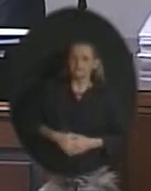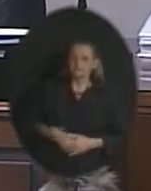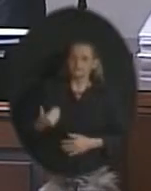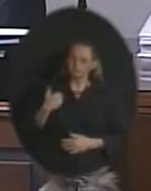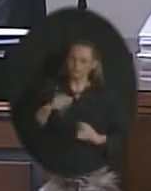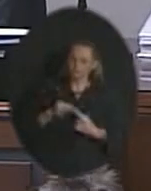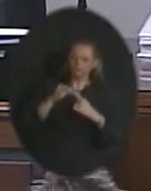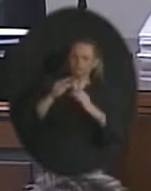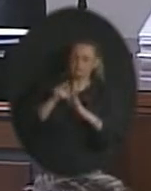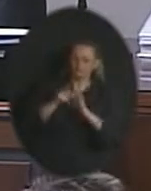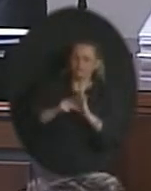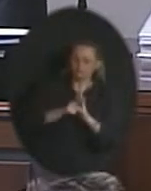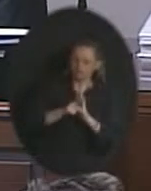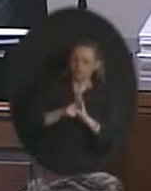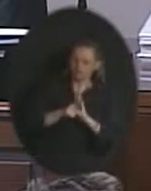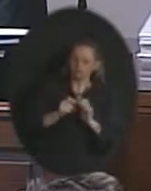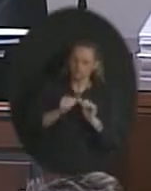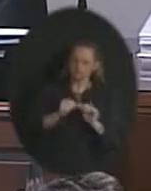grow as a district.